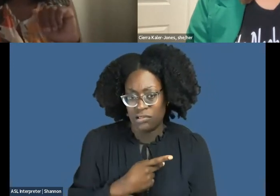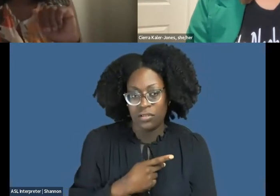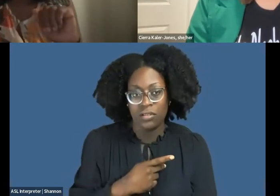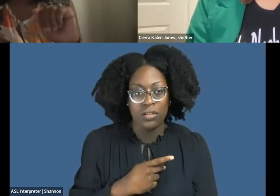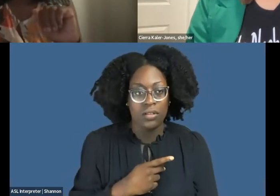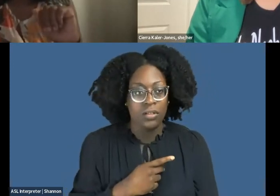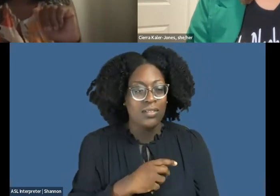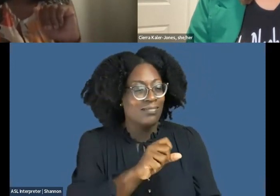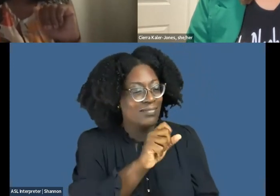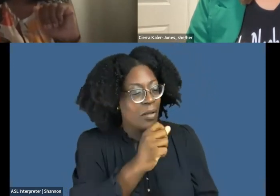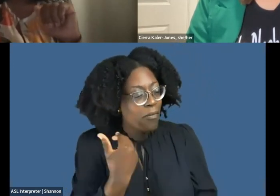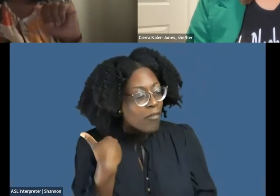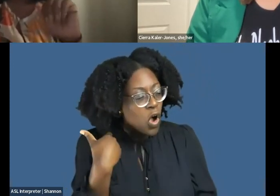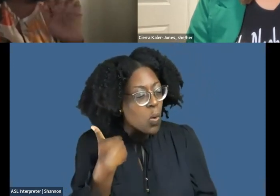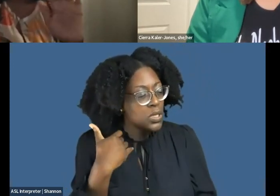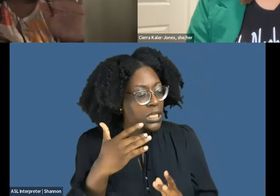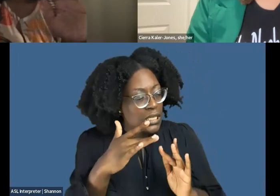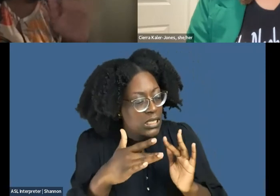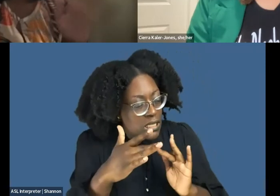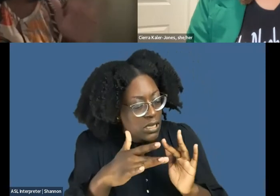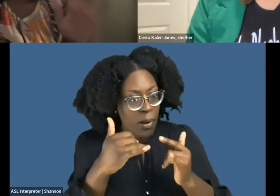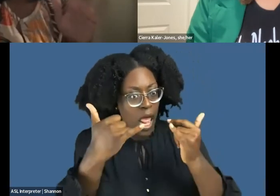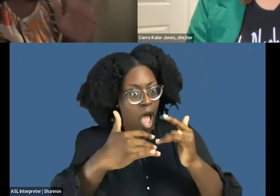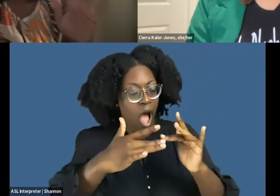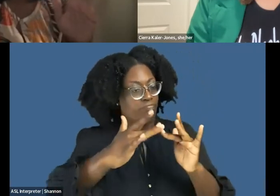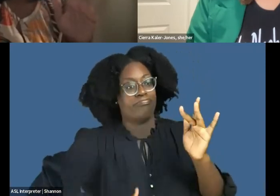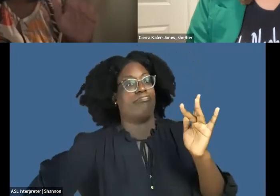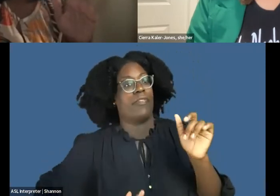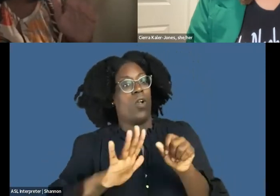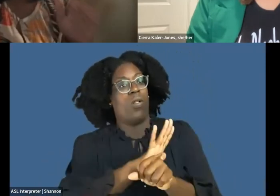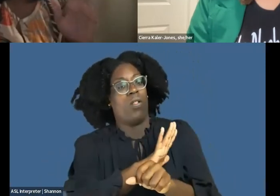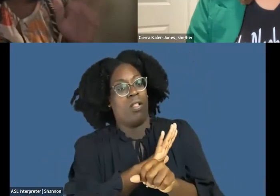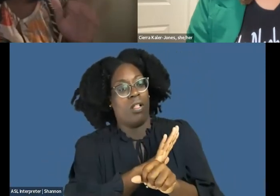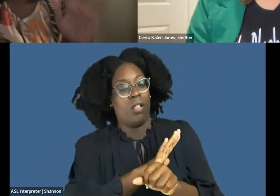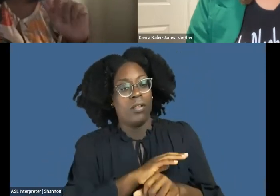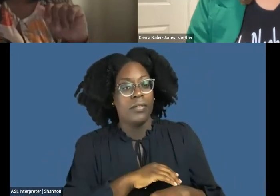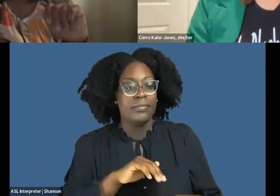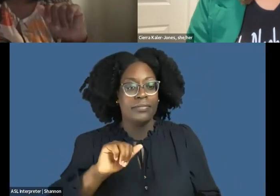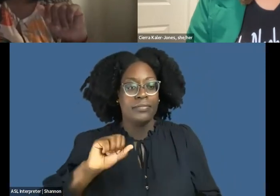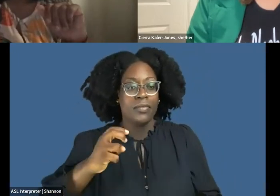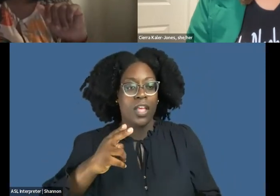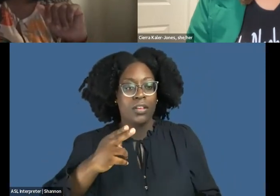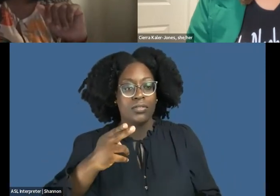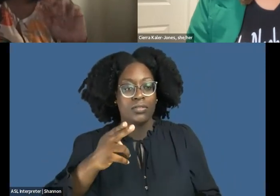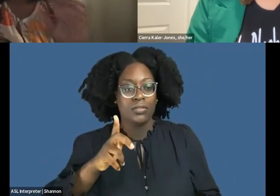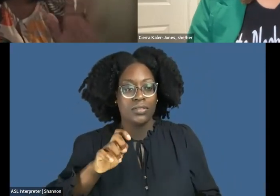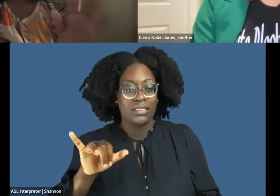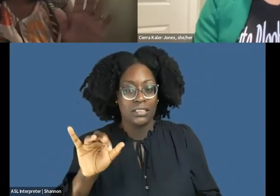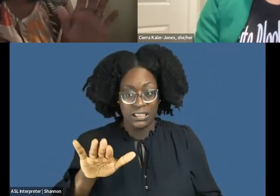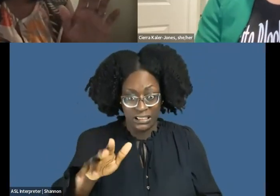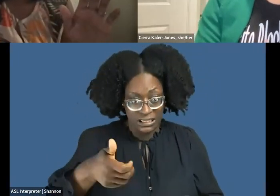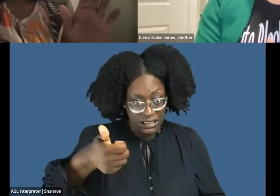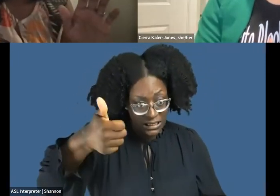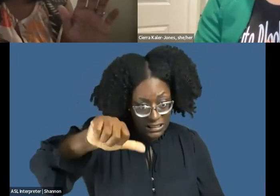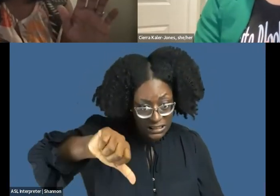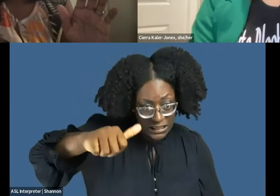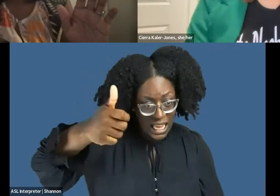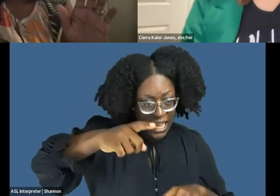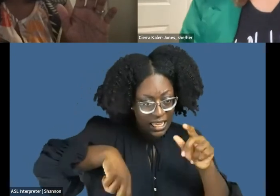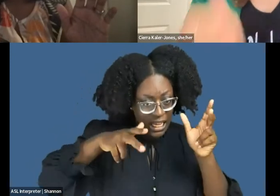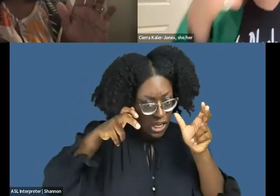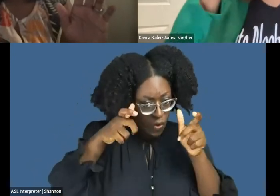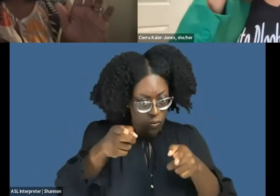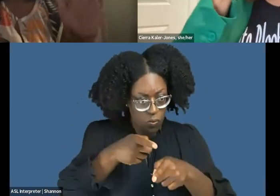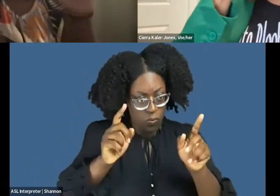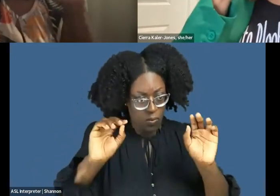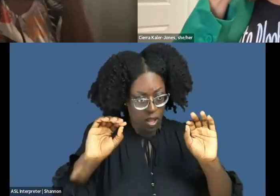occasionally dipping before, but now it's out altogether. Can I get a thumbs up or down as to whether you can hear me? Because I cannot hear you all.